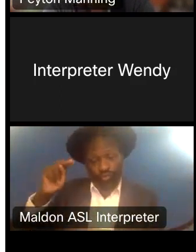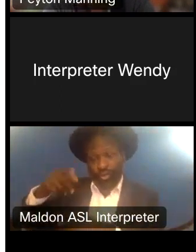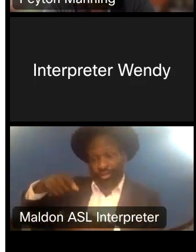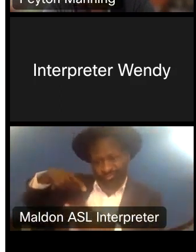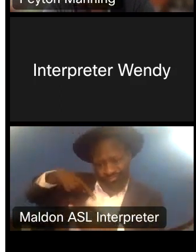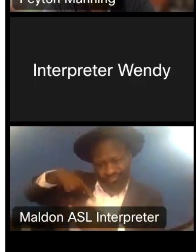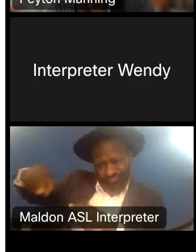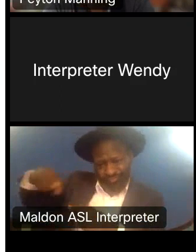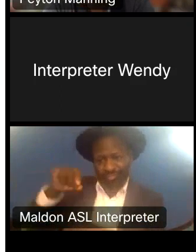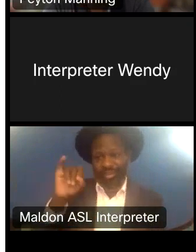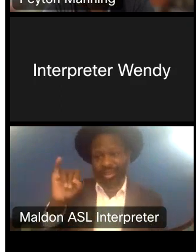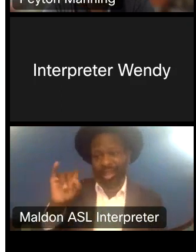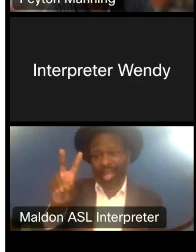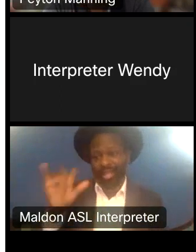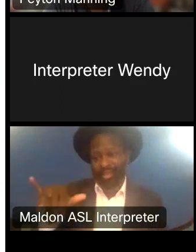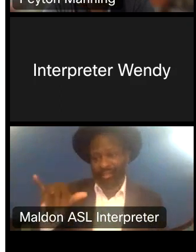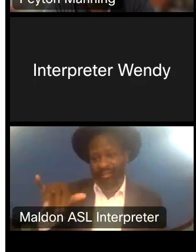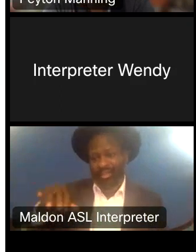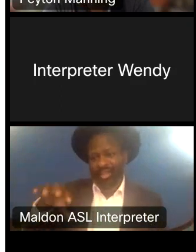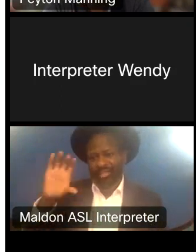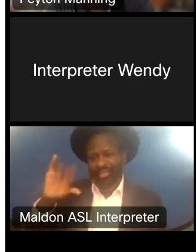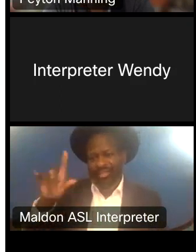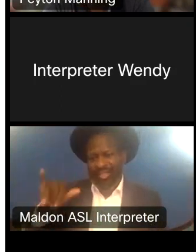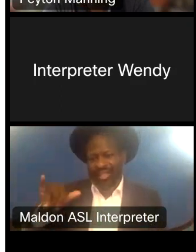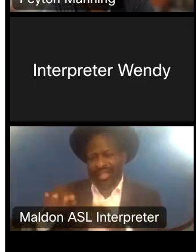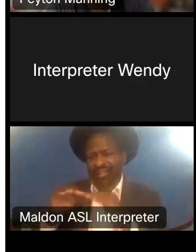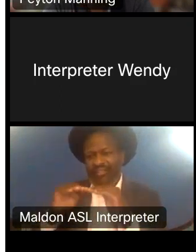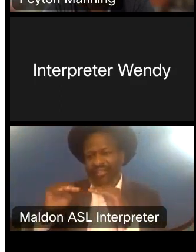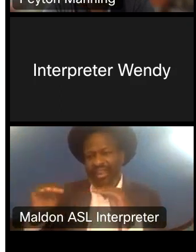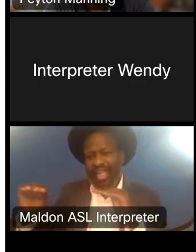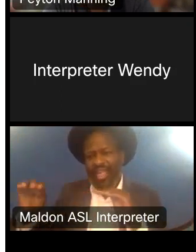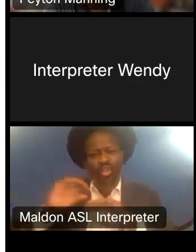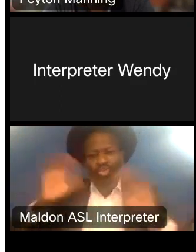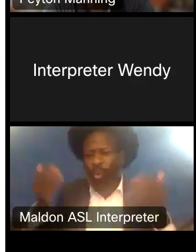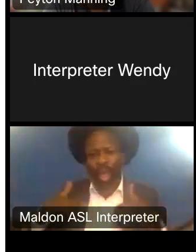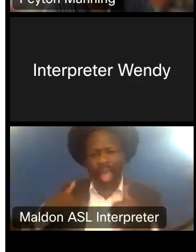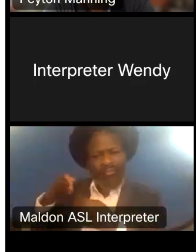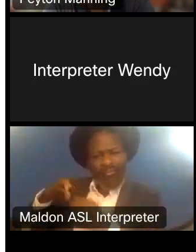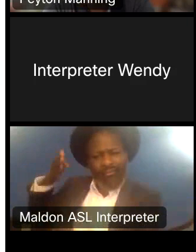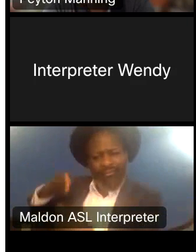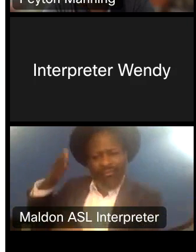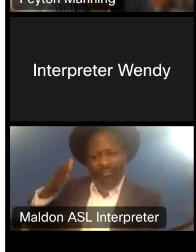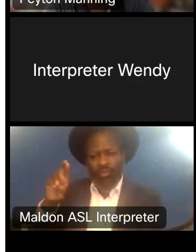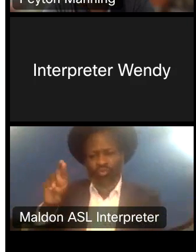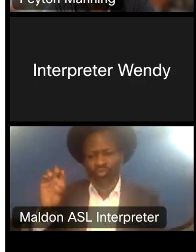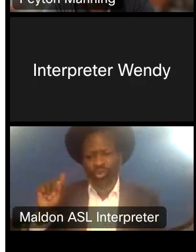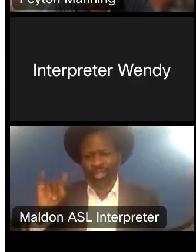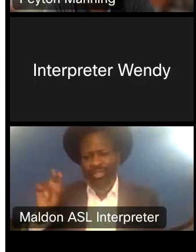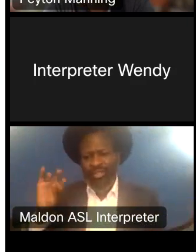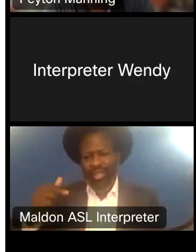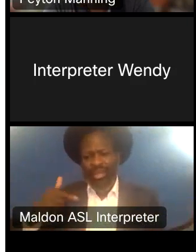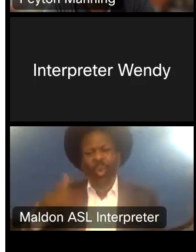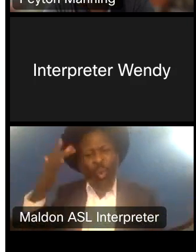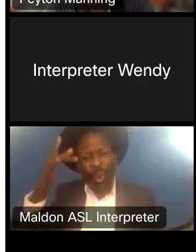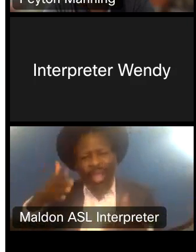have the retaining wall right there. Why is the proposal to simply continue allowing parked